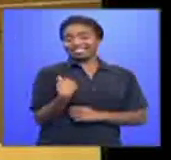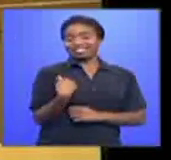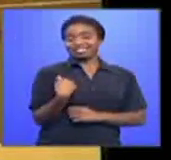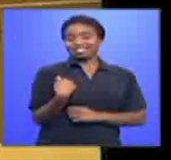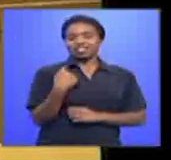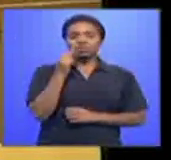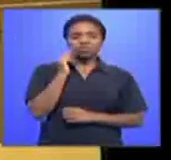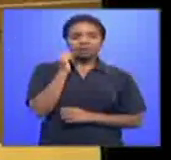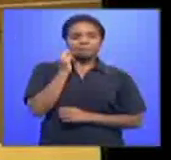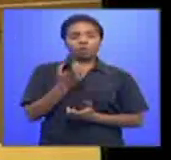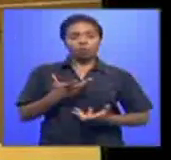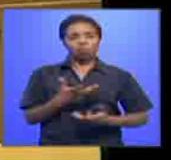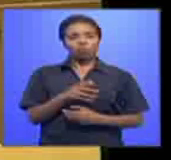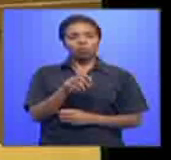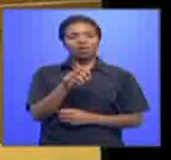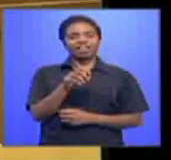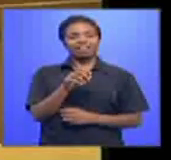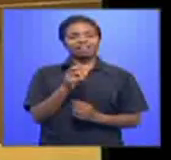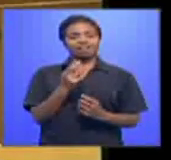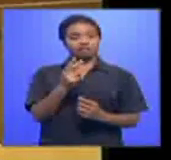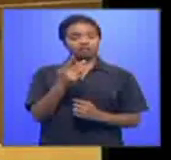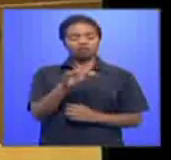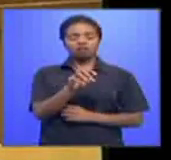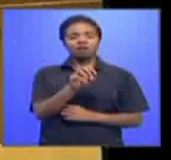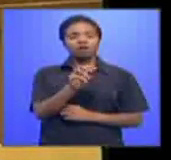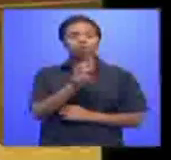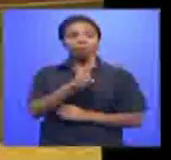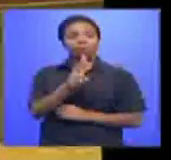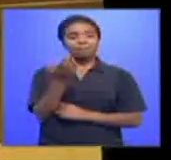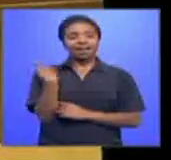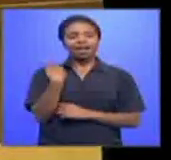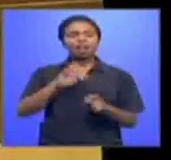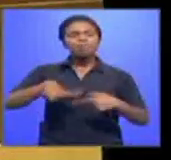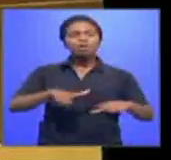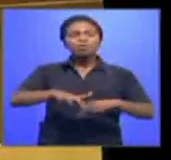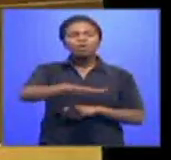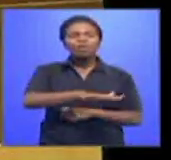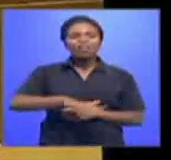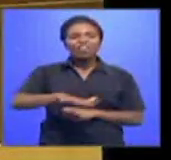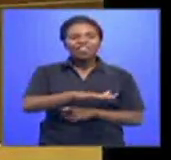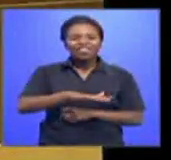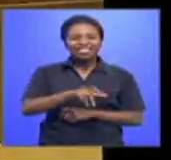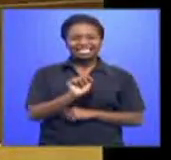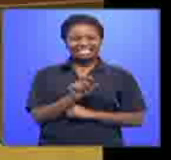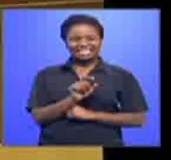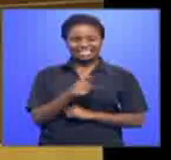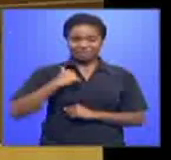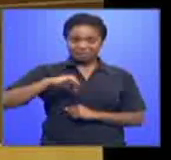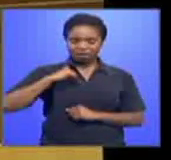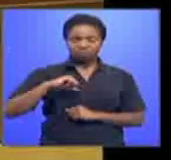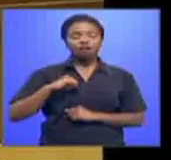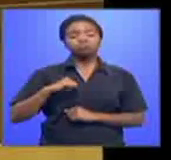Greater Sekhukhune, Waterberg, and Capricorn district municipalities.